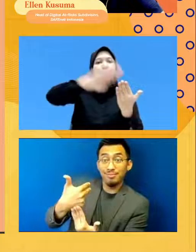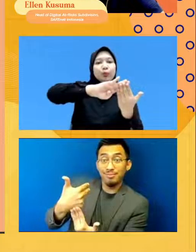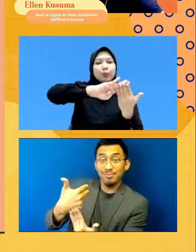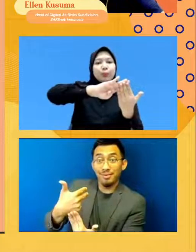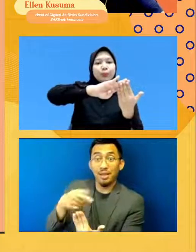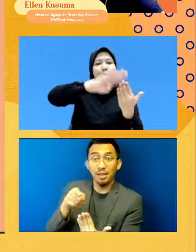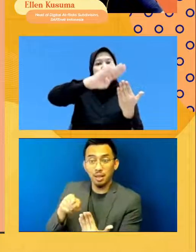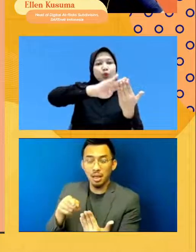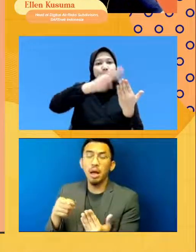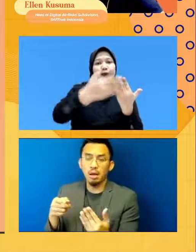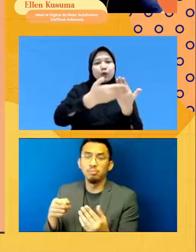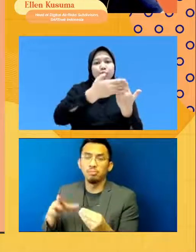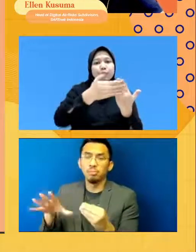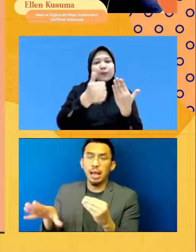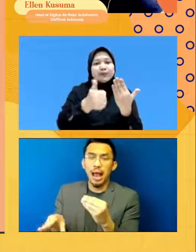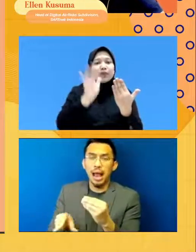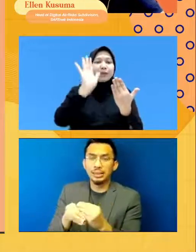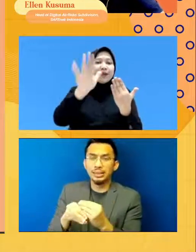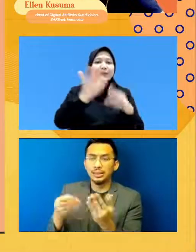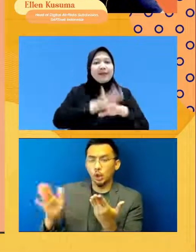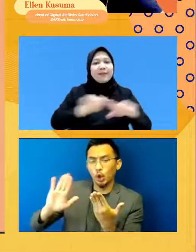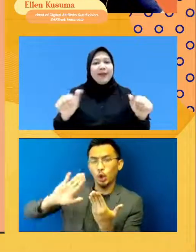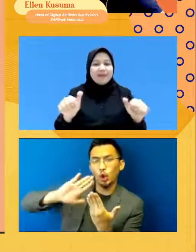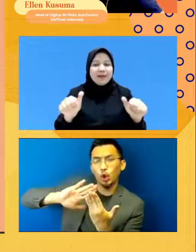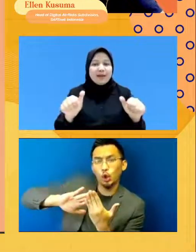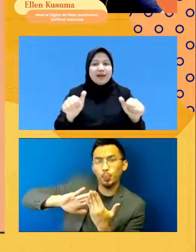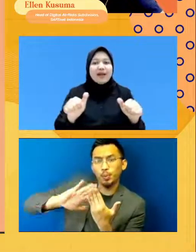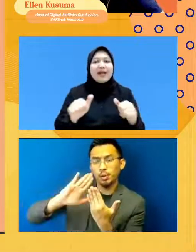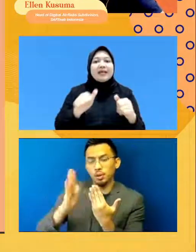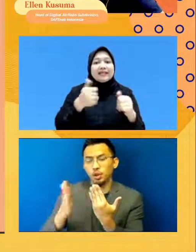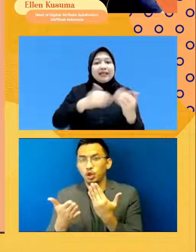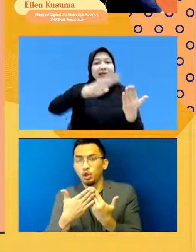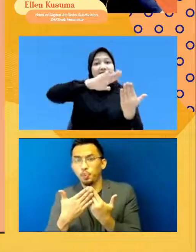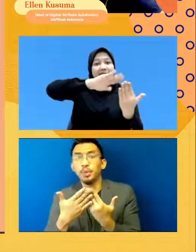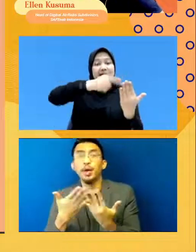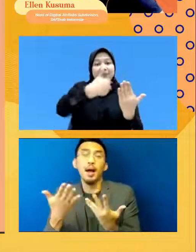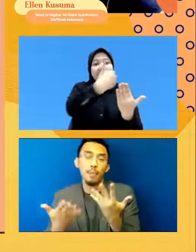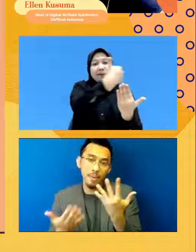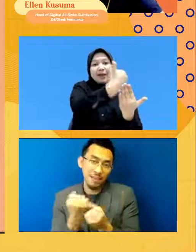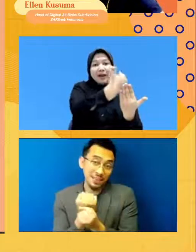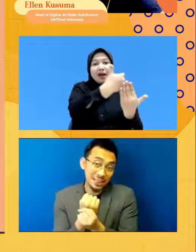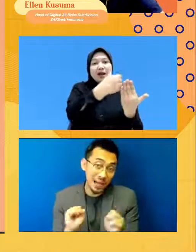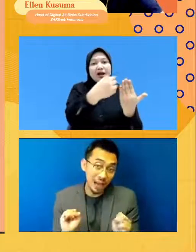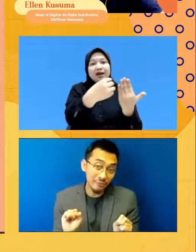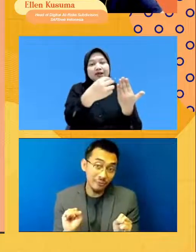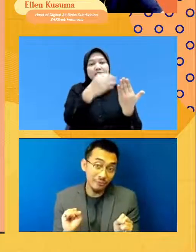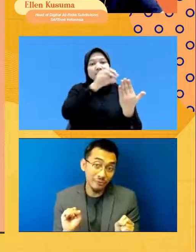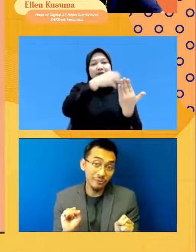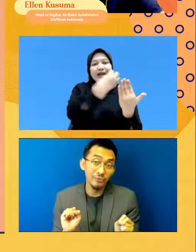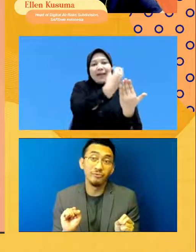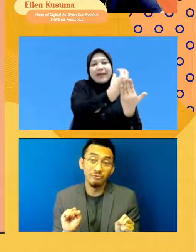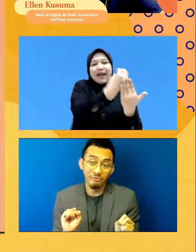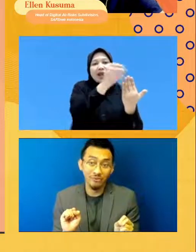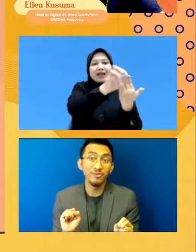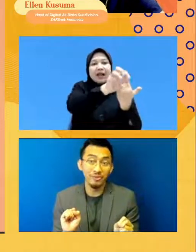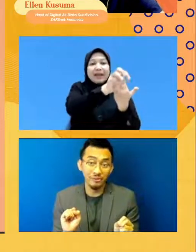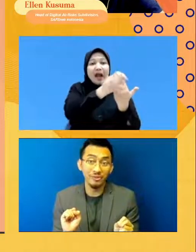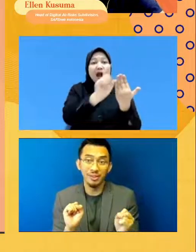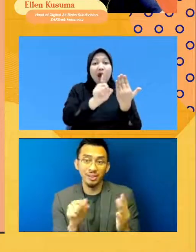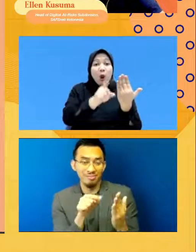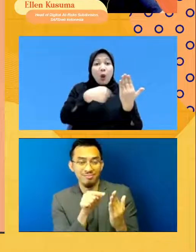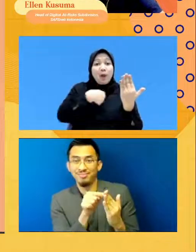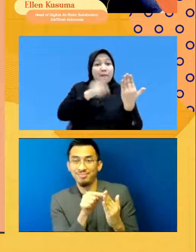be safer. So the camera cannot really watch you when you don't use it, and then you